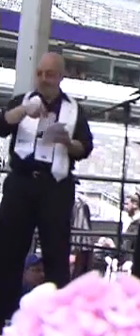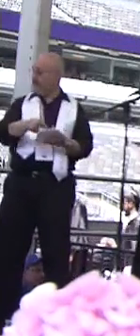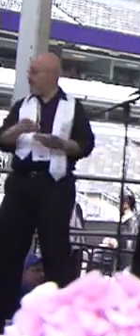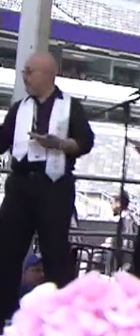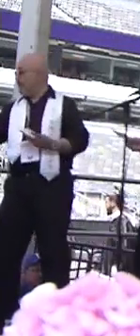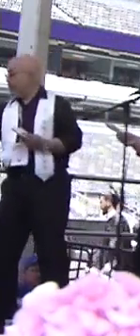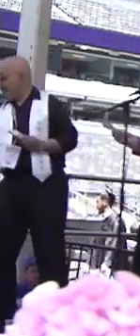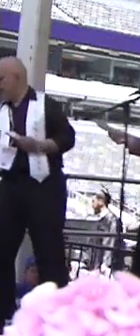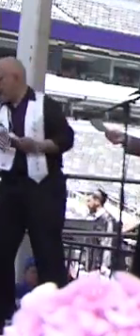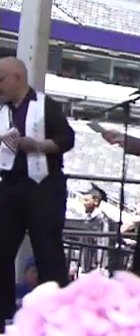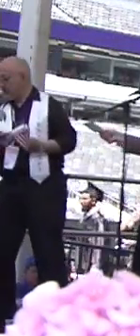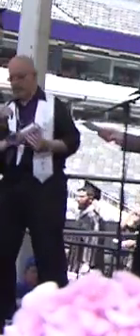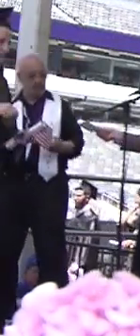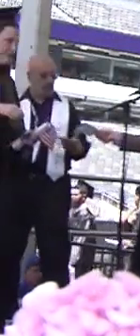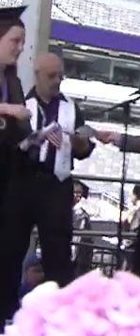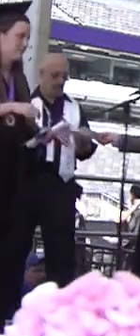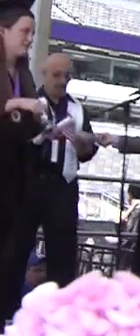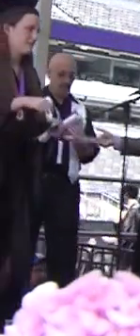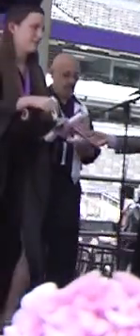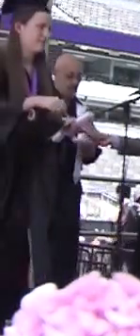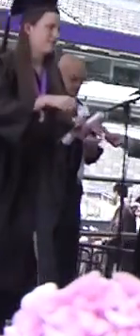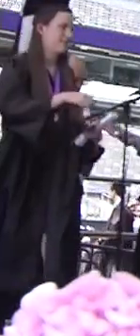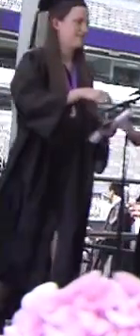Tal Hirsch.